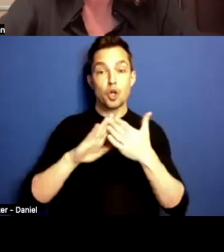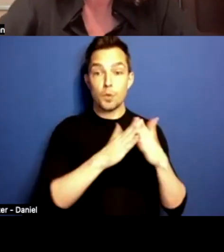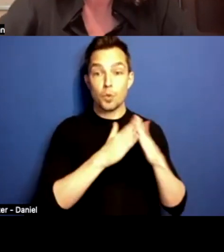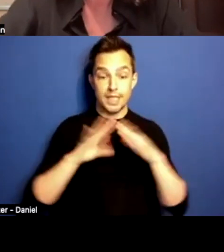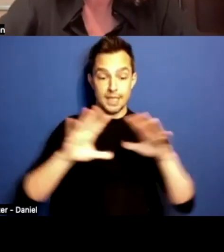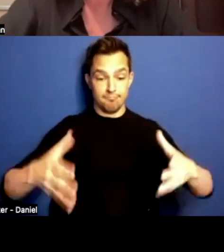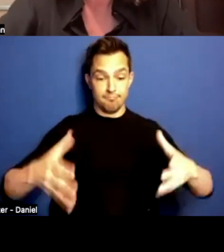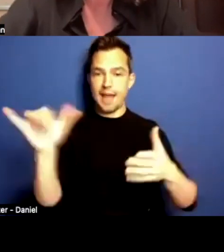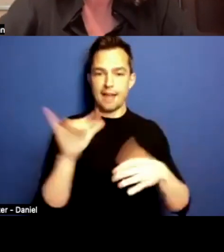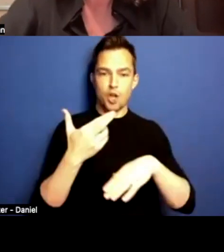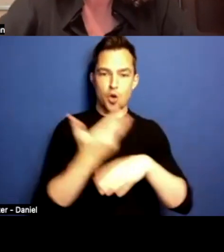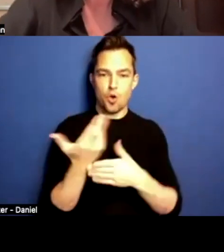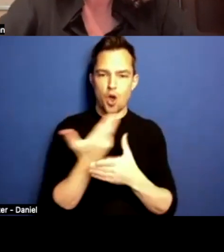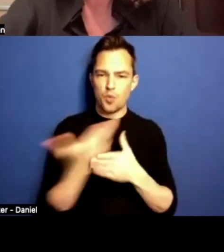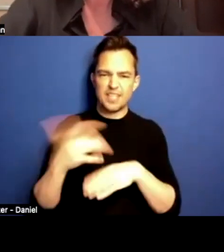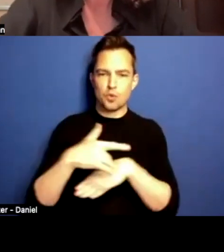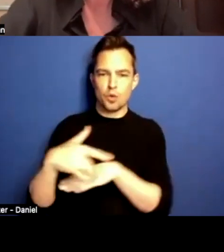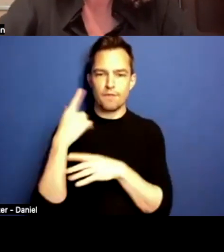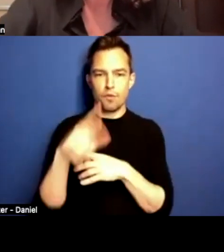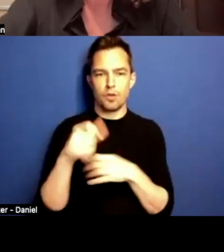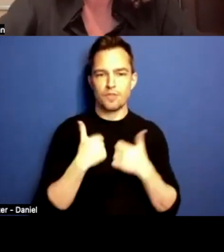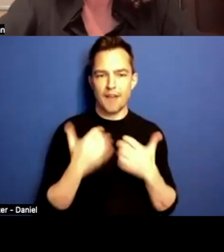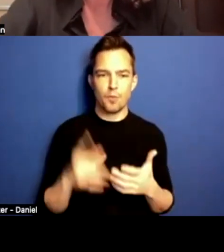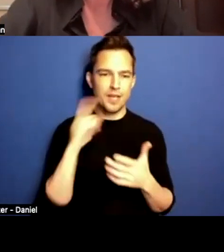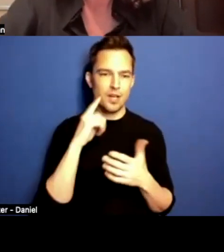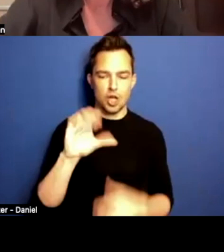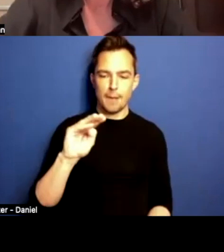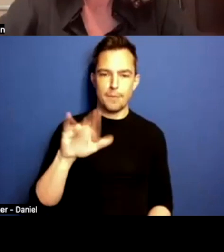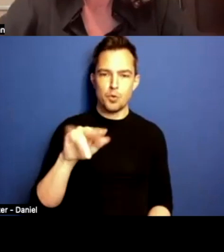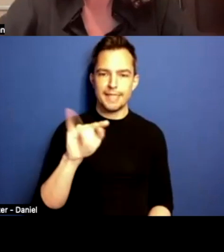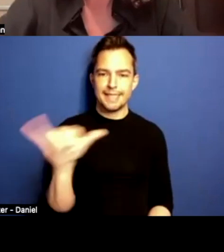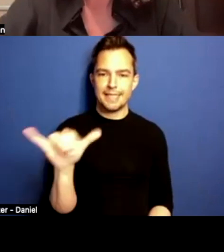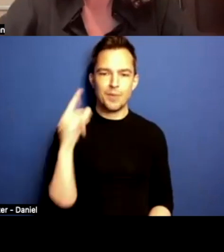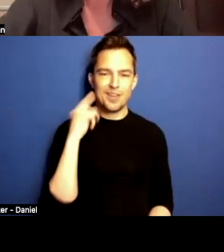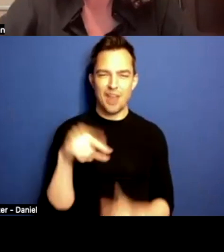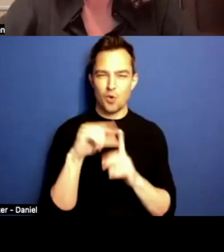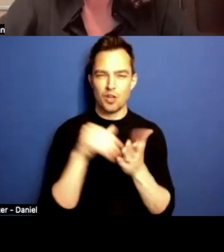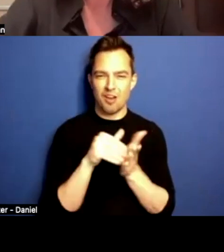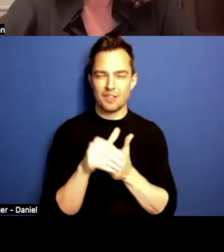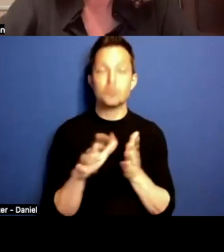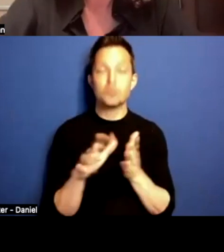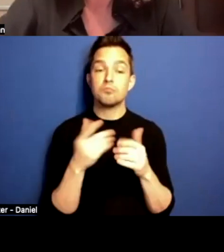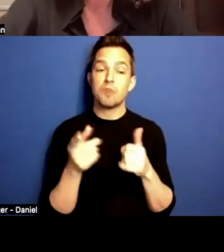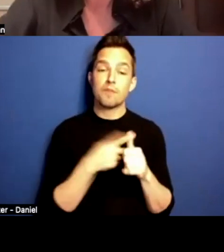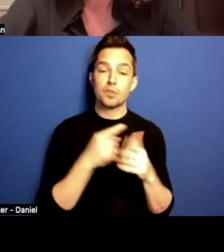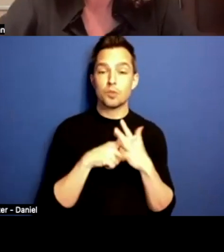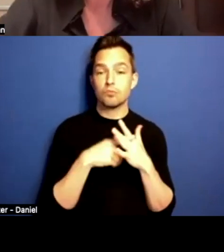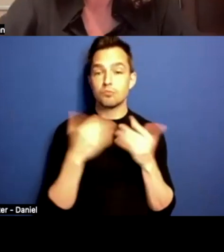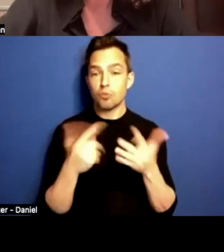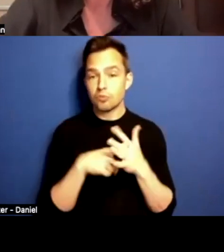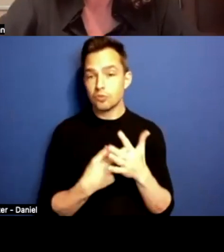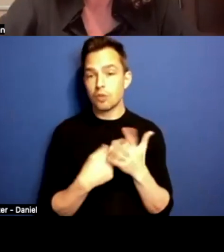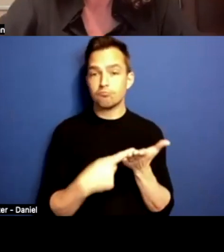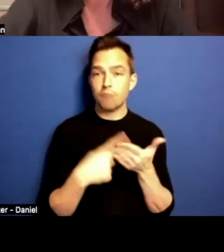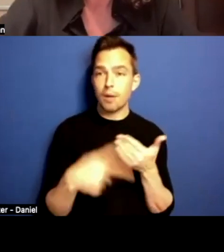for survivors. And we hear the word community thrown around a lot. So I think it would just really be helpful if we could start by, if you would just talk a little